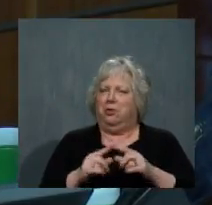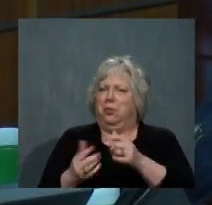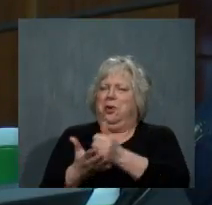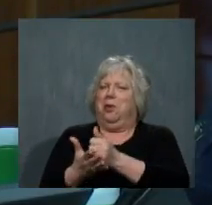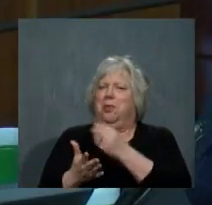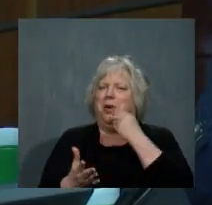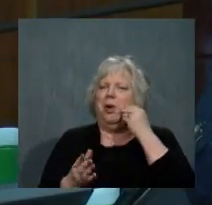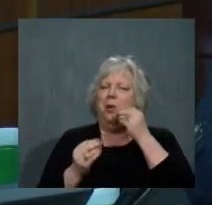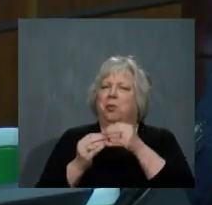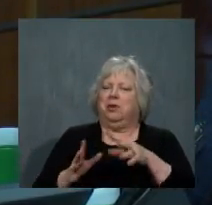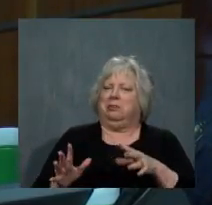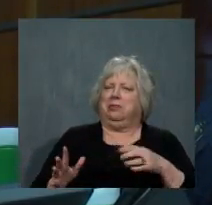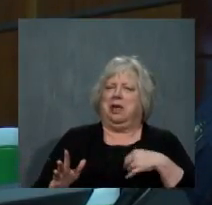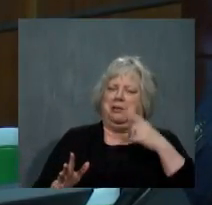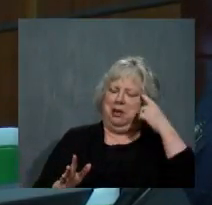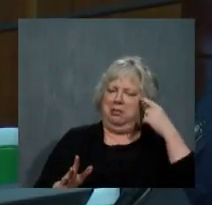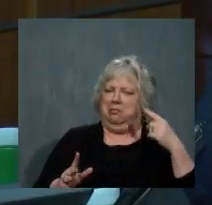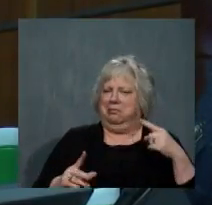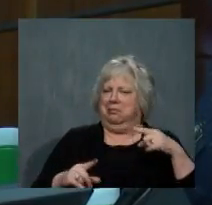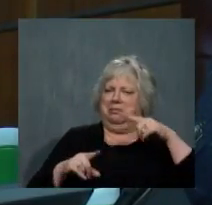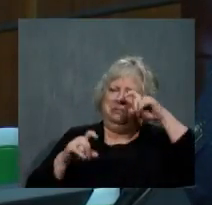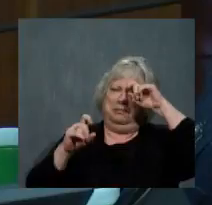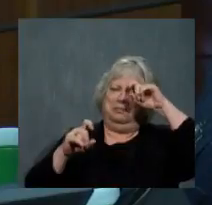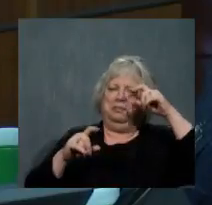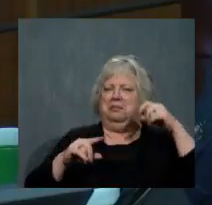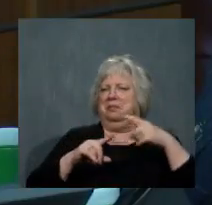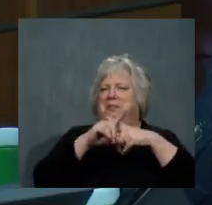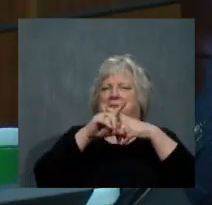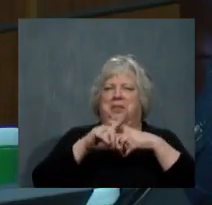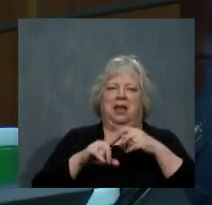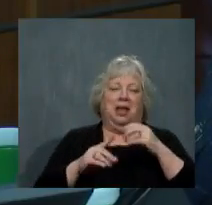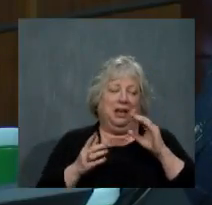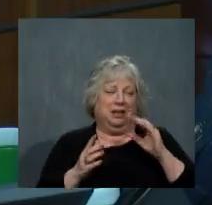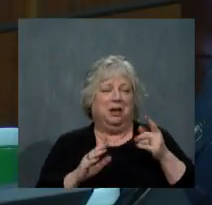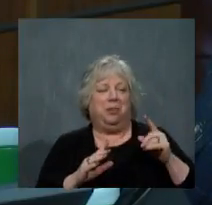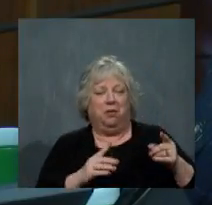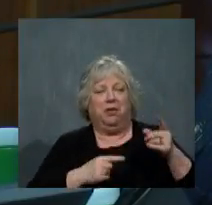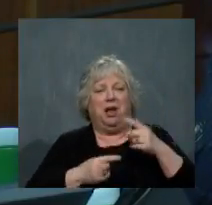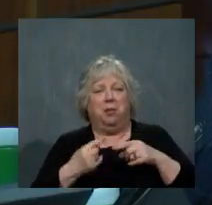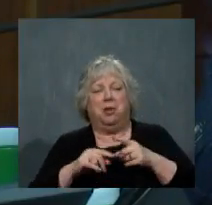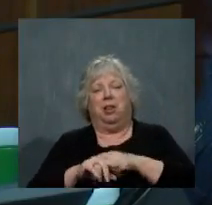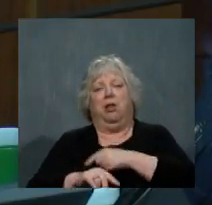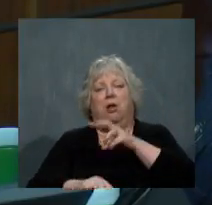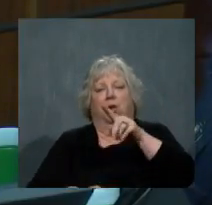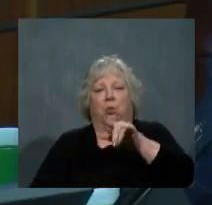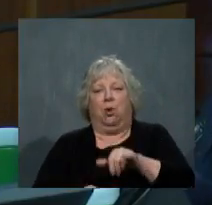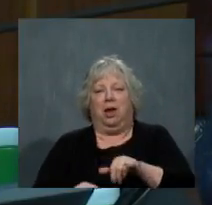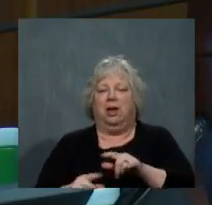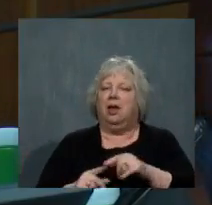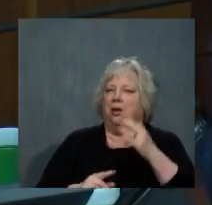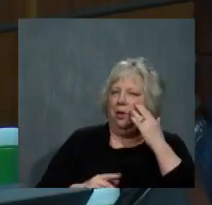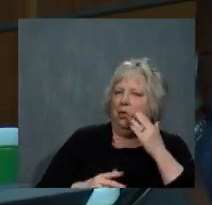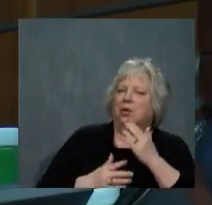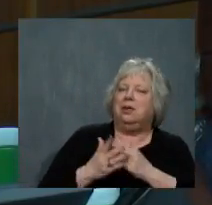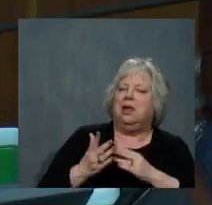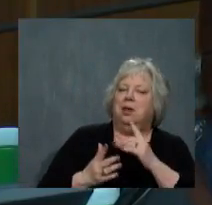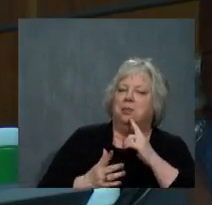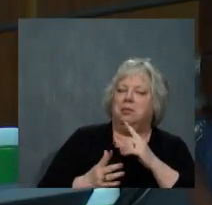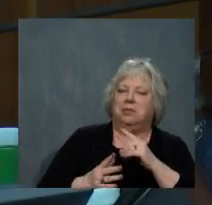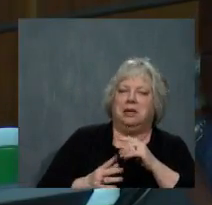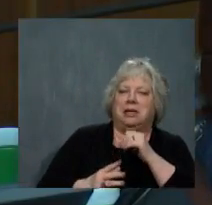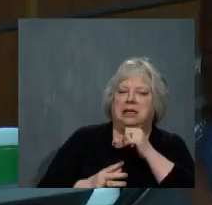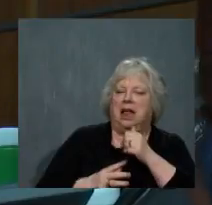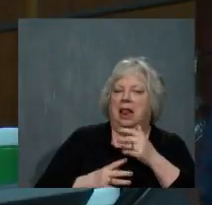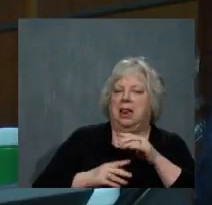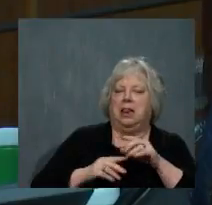seemed antithetical. And I think you guys have come a long way. I know there's some distrust between the homeless advocates